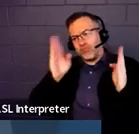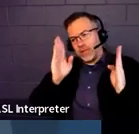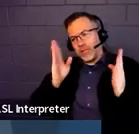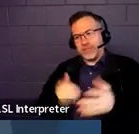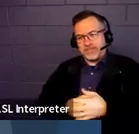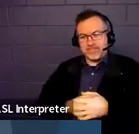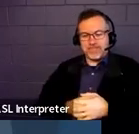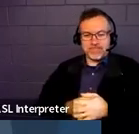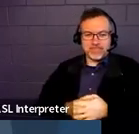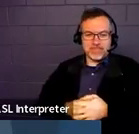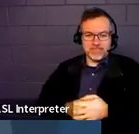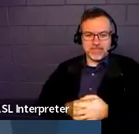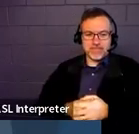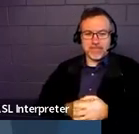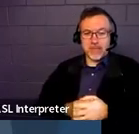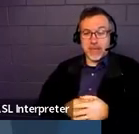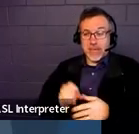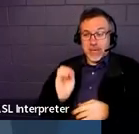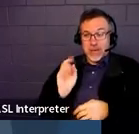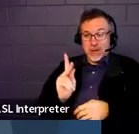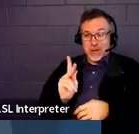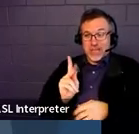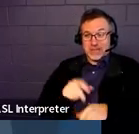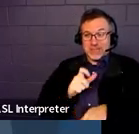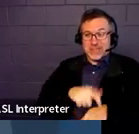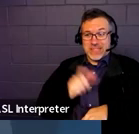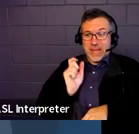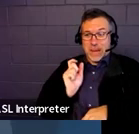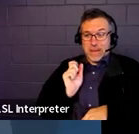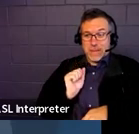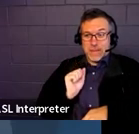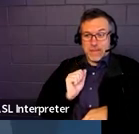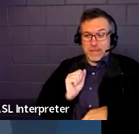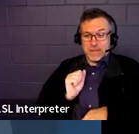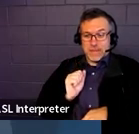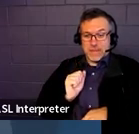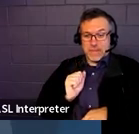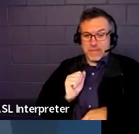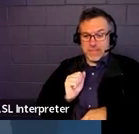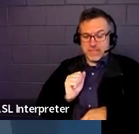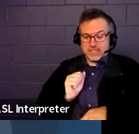And we are at time today.